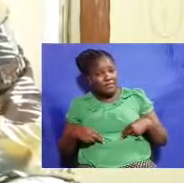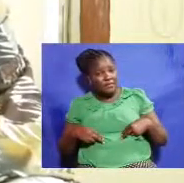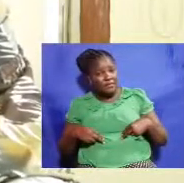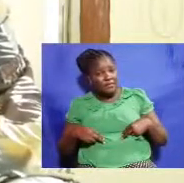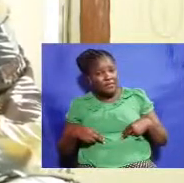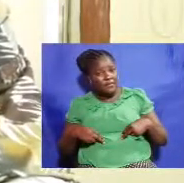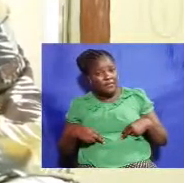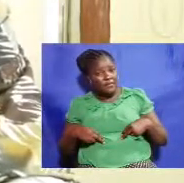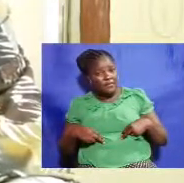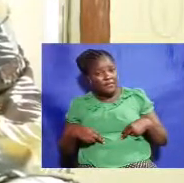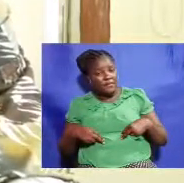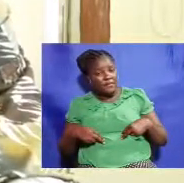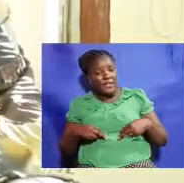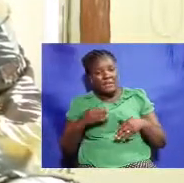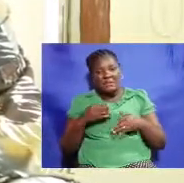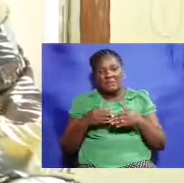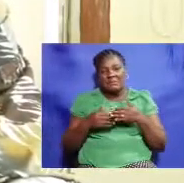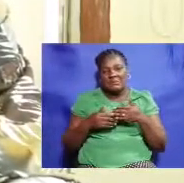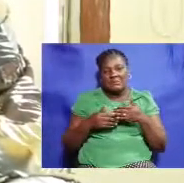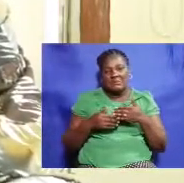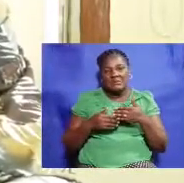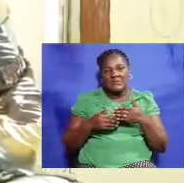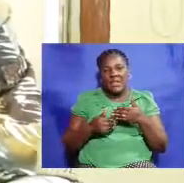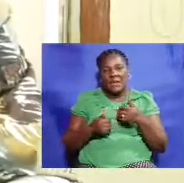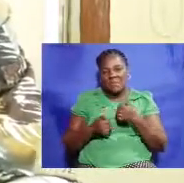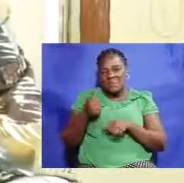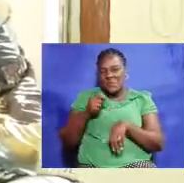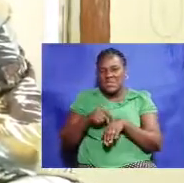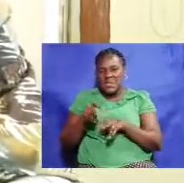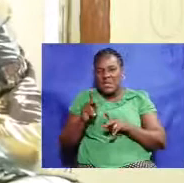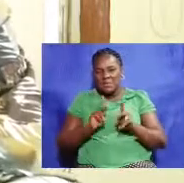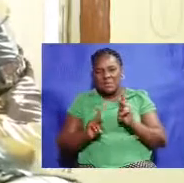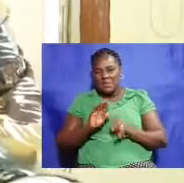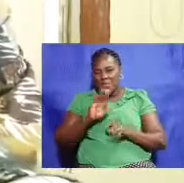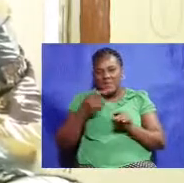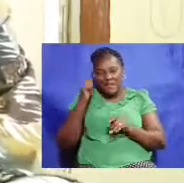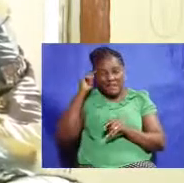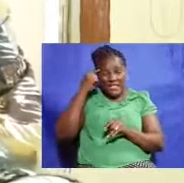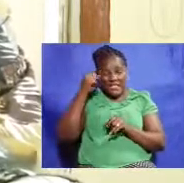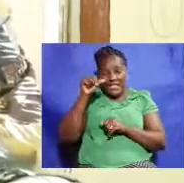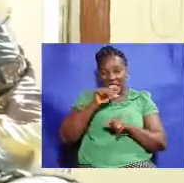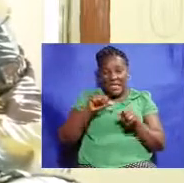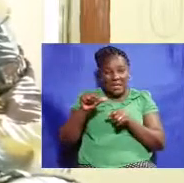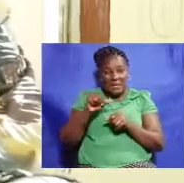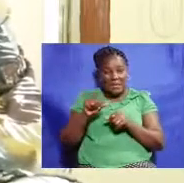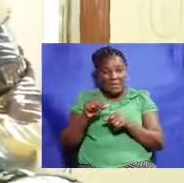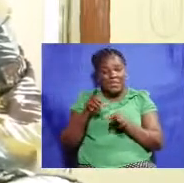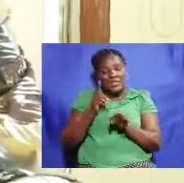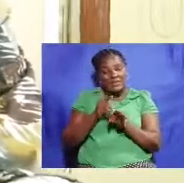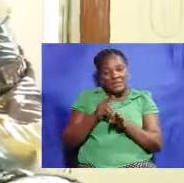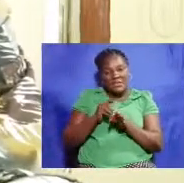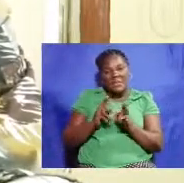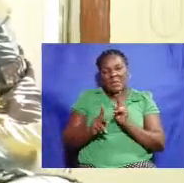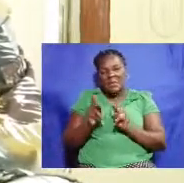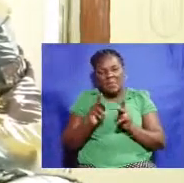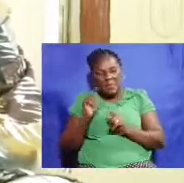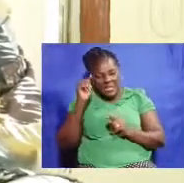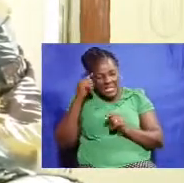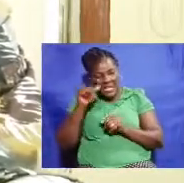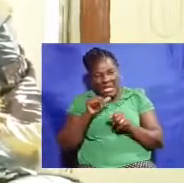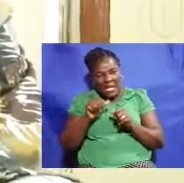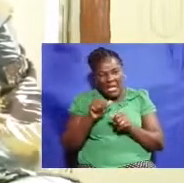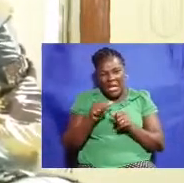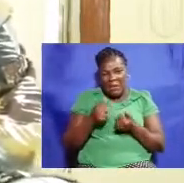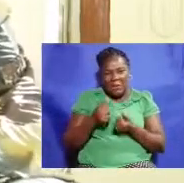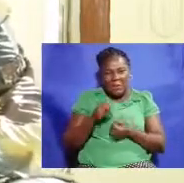the area of disability because probably it doesn't sell. People are interested in politics, people are interested in things that will give